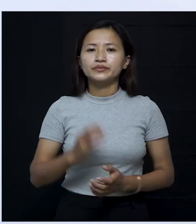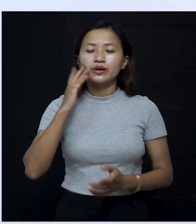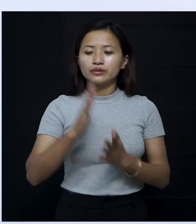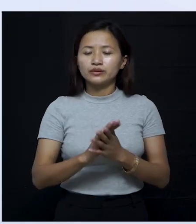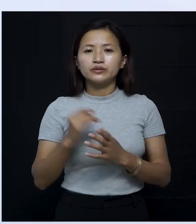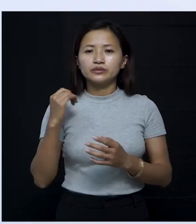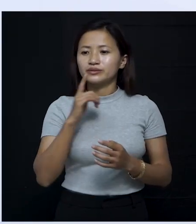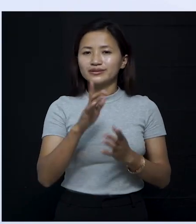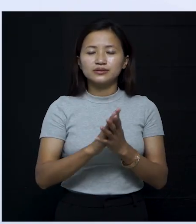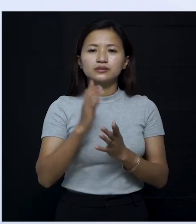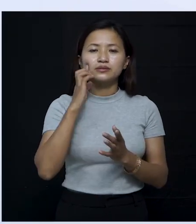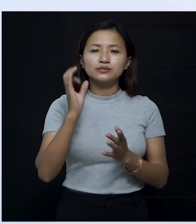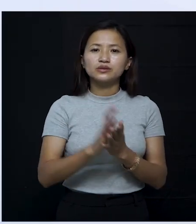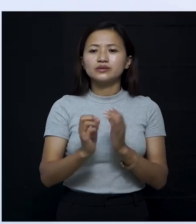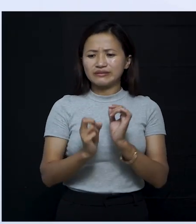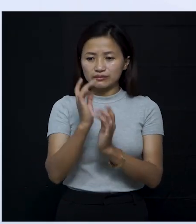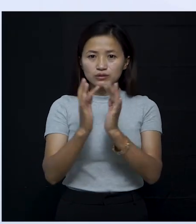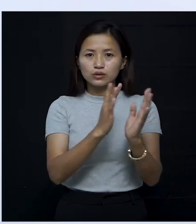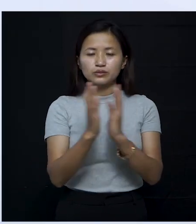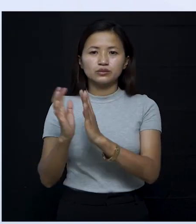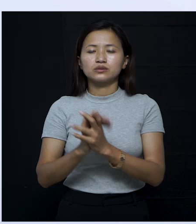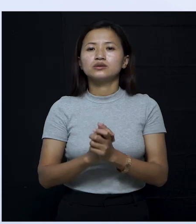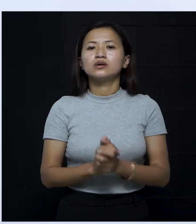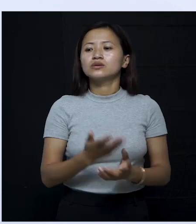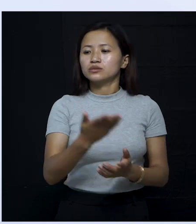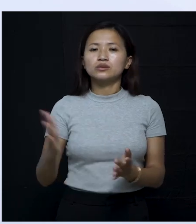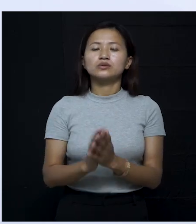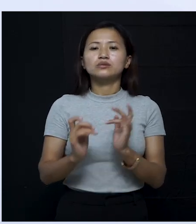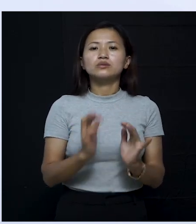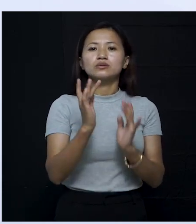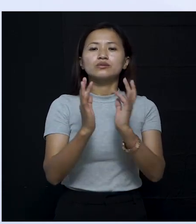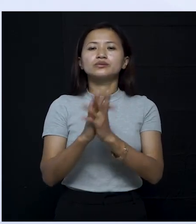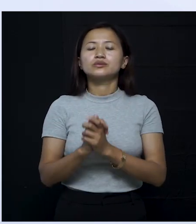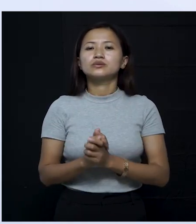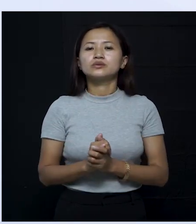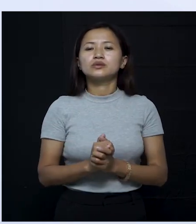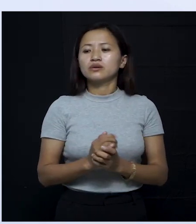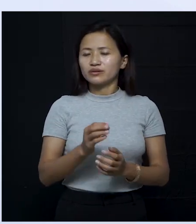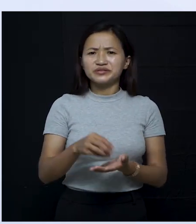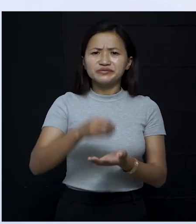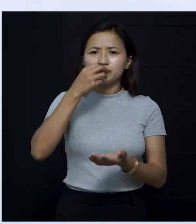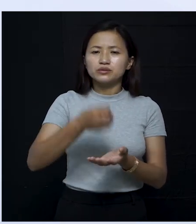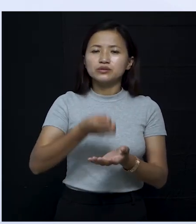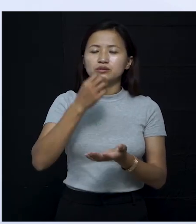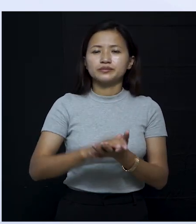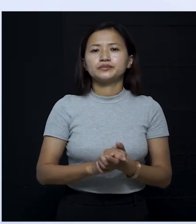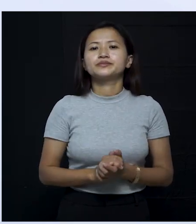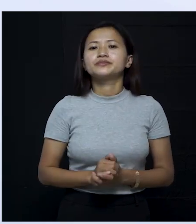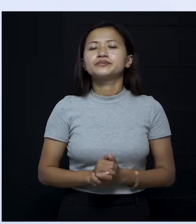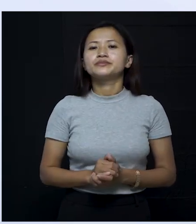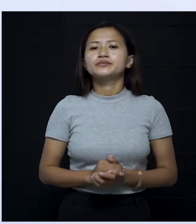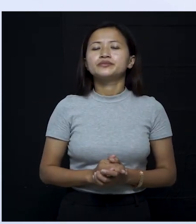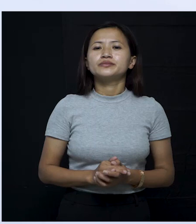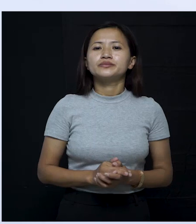say important crops, okay, we are talking about those crops, okay, or those foods, so to say, it can be food also,